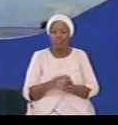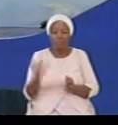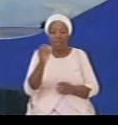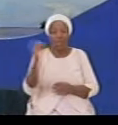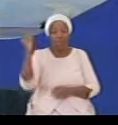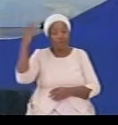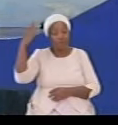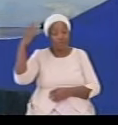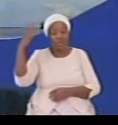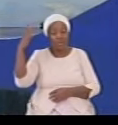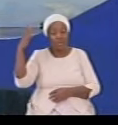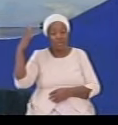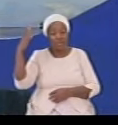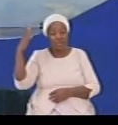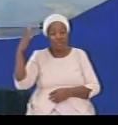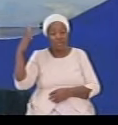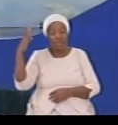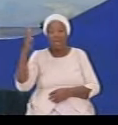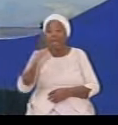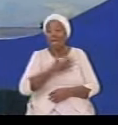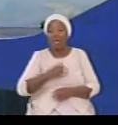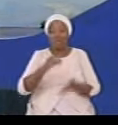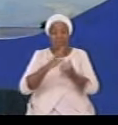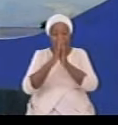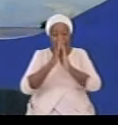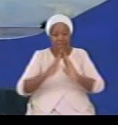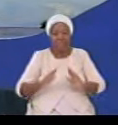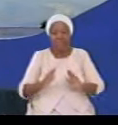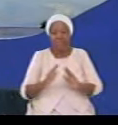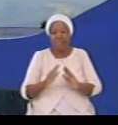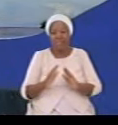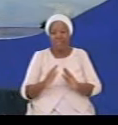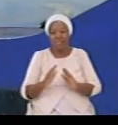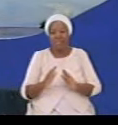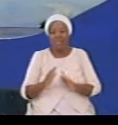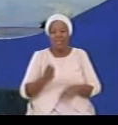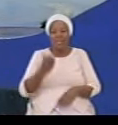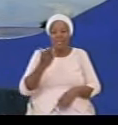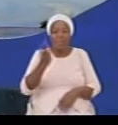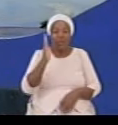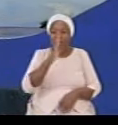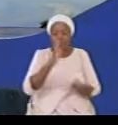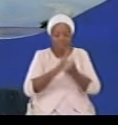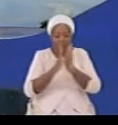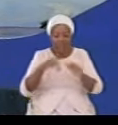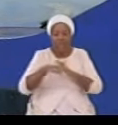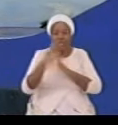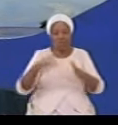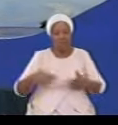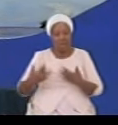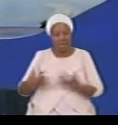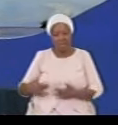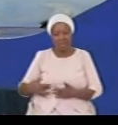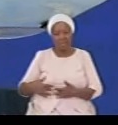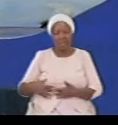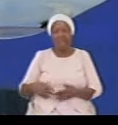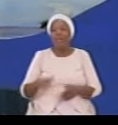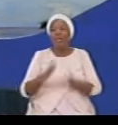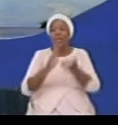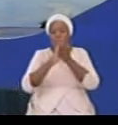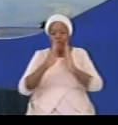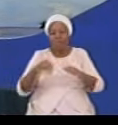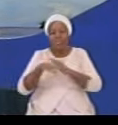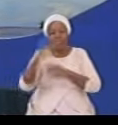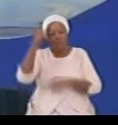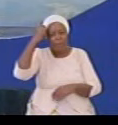Grace and peace. There will be peace in your heart. Peace in